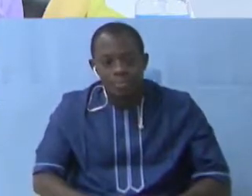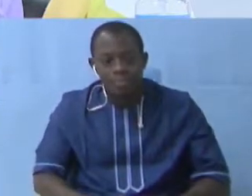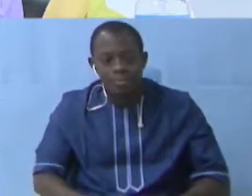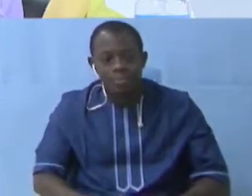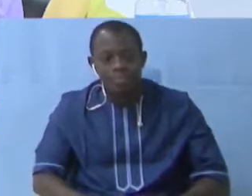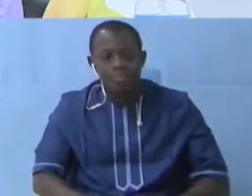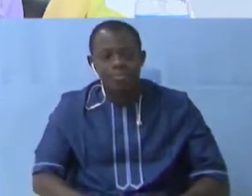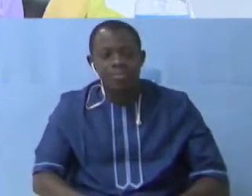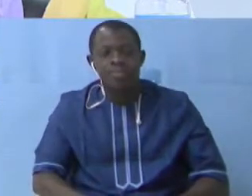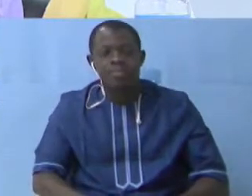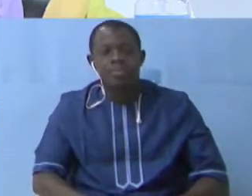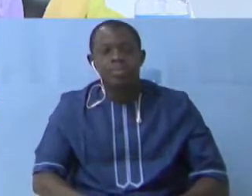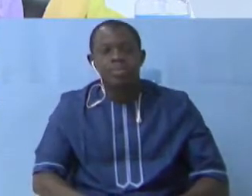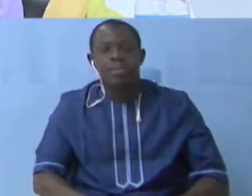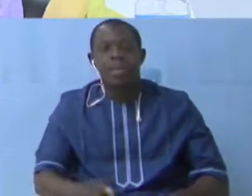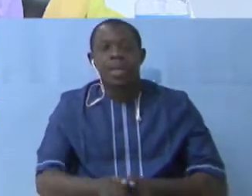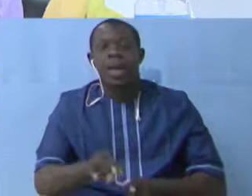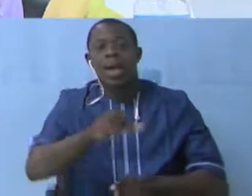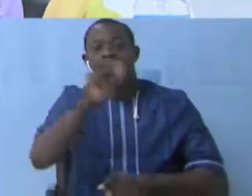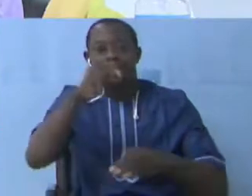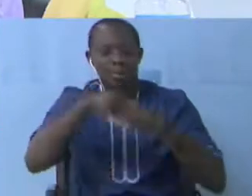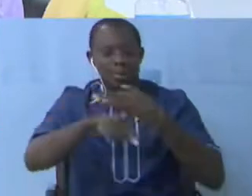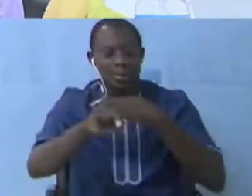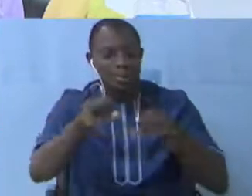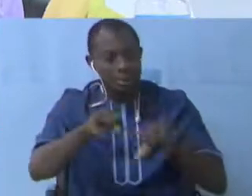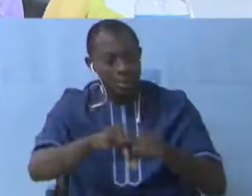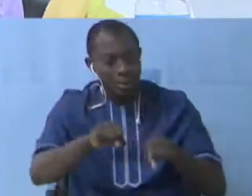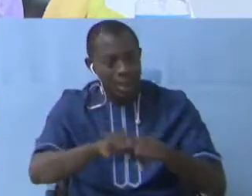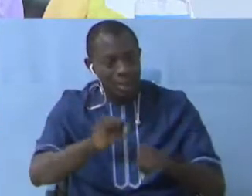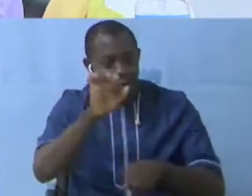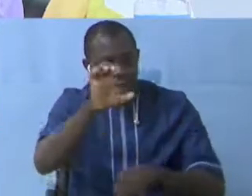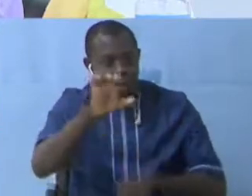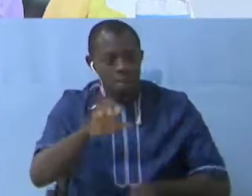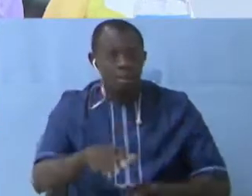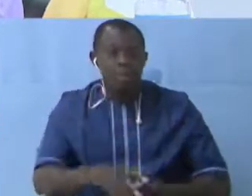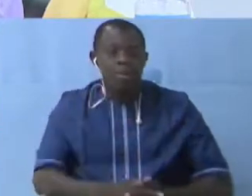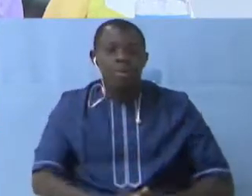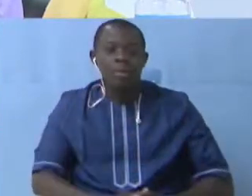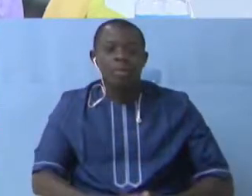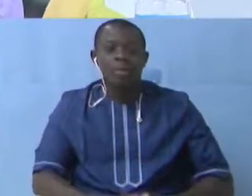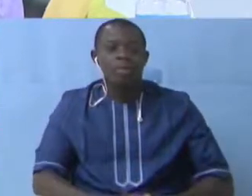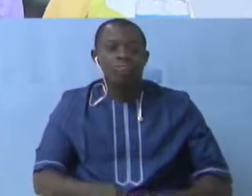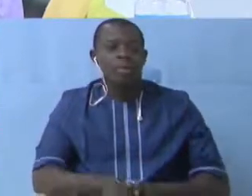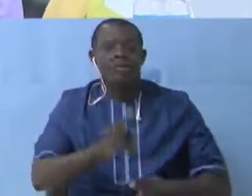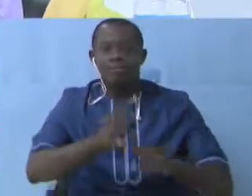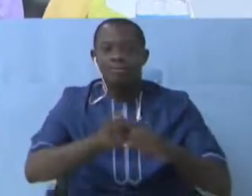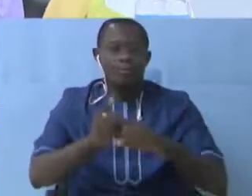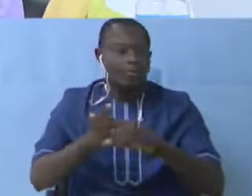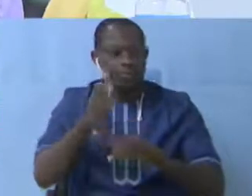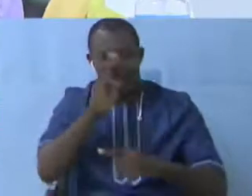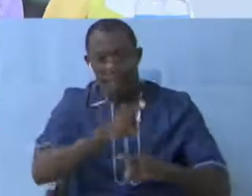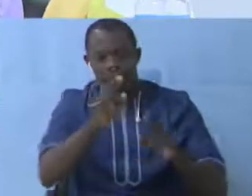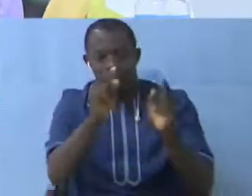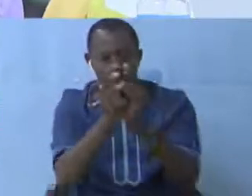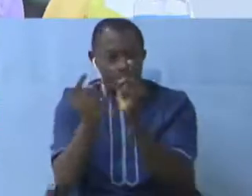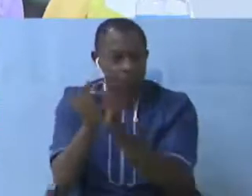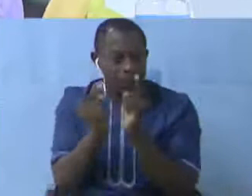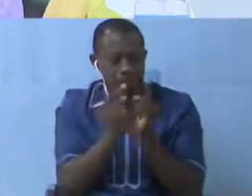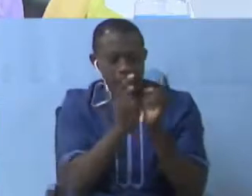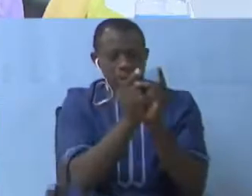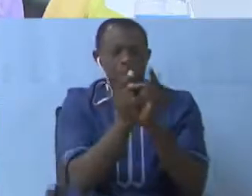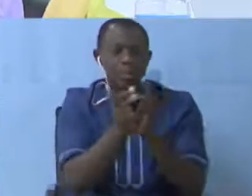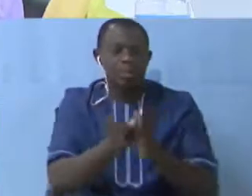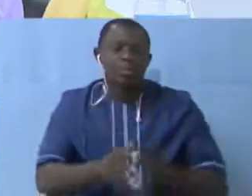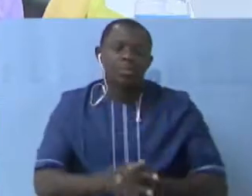And in Senegal, ci Sénégal nag so we quickly mobilized. ñu gaaw dajale